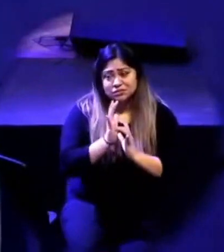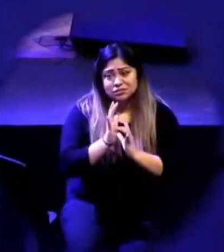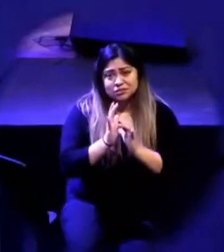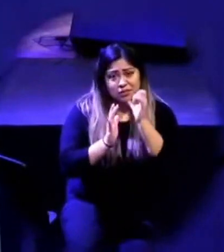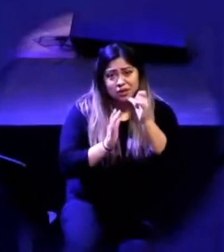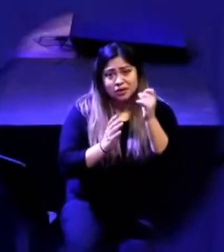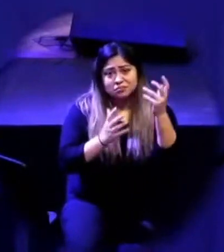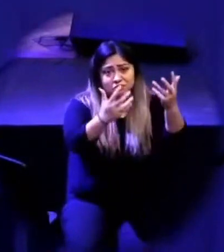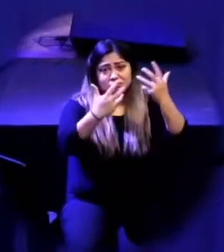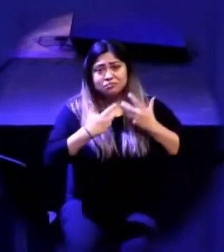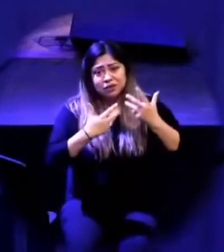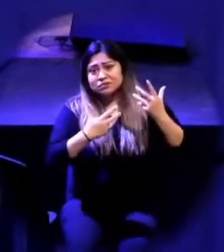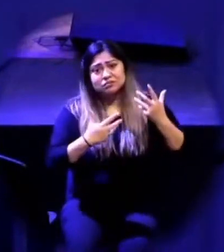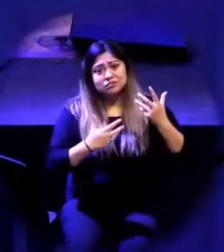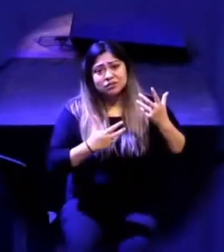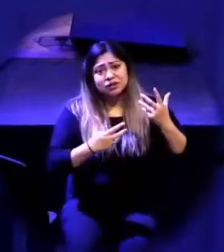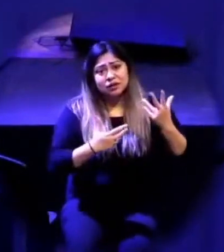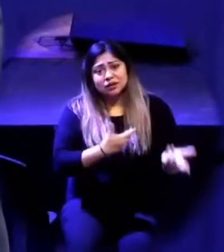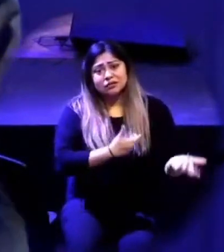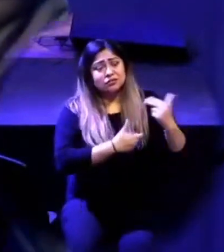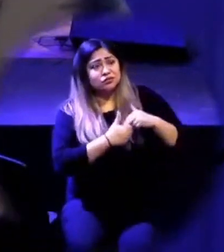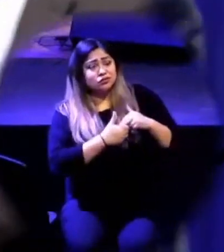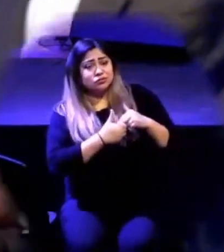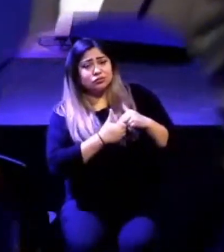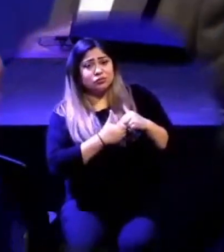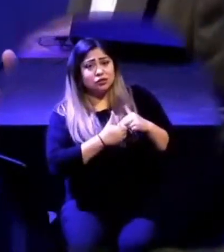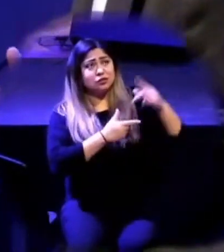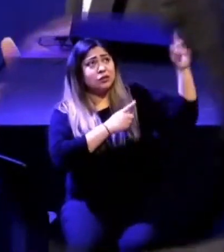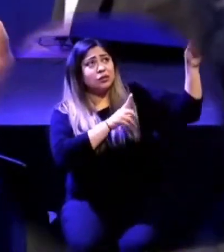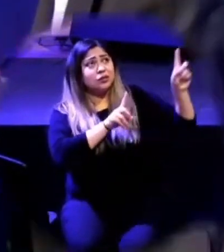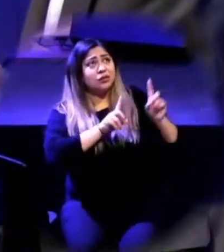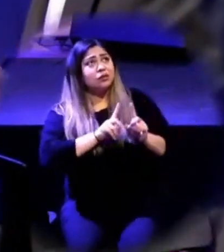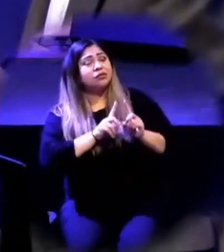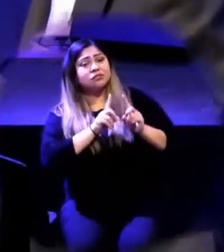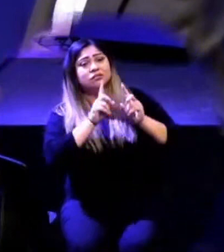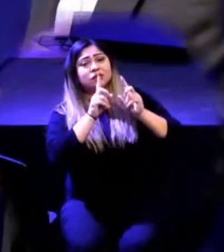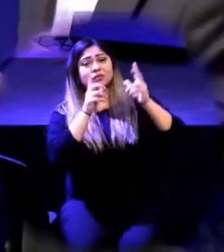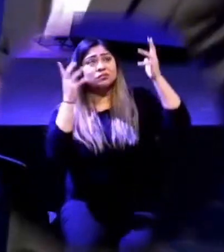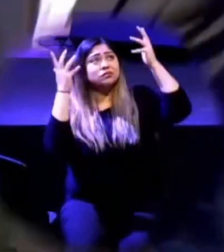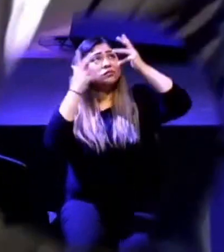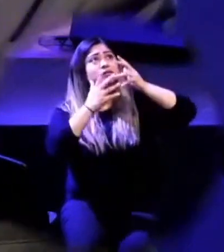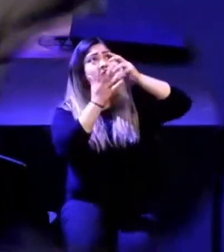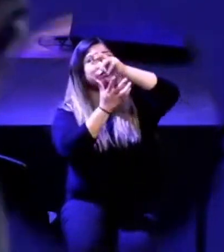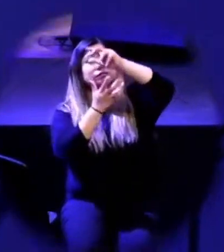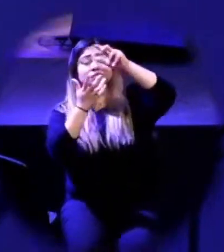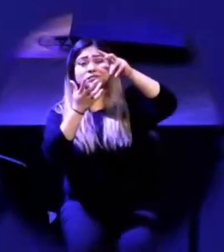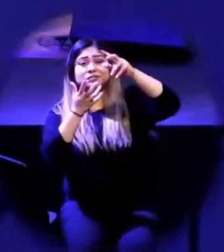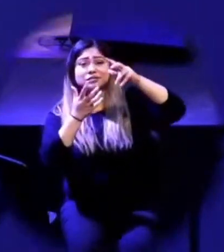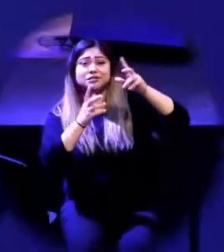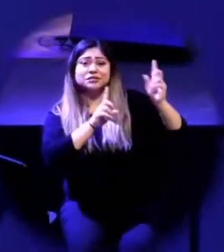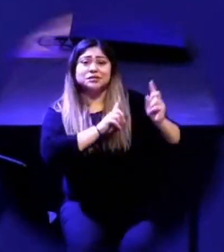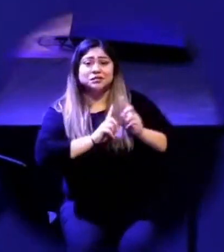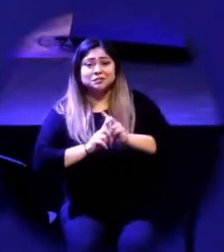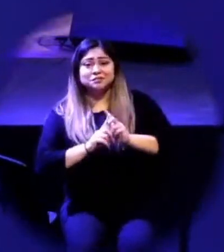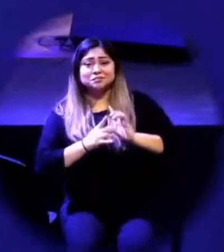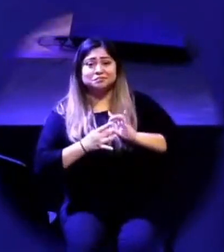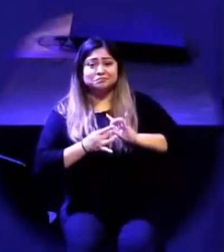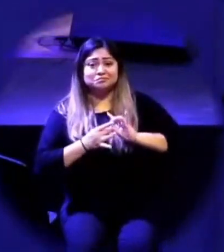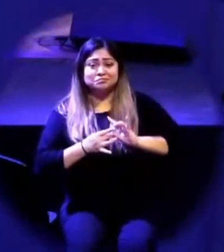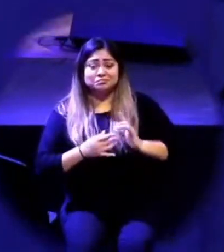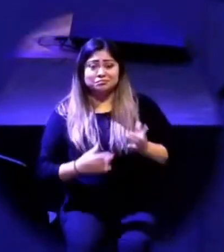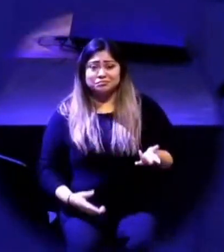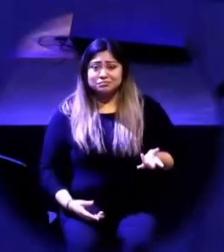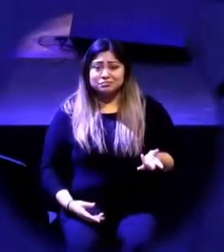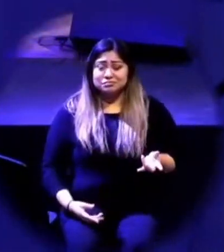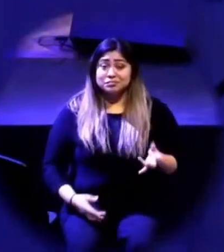us in the darkness, that he is here with us and that his heart goes out to us. And he didn't have to do that, right? He